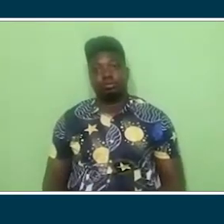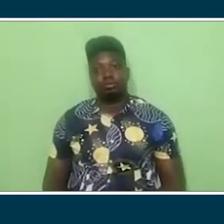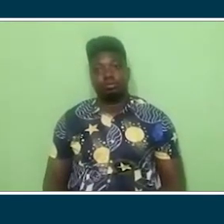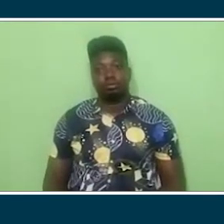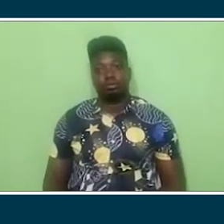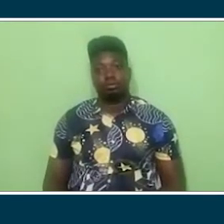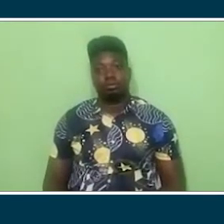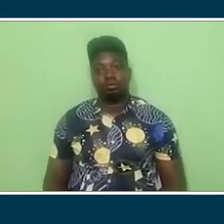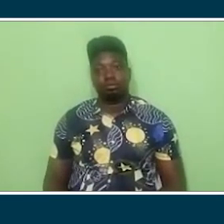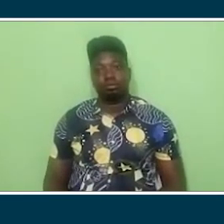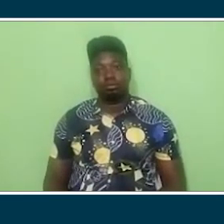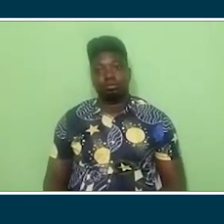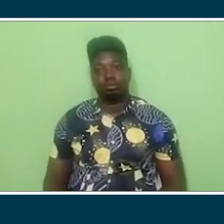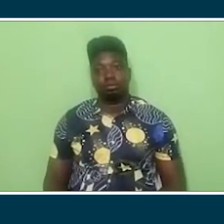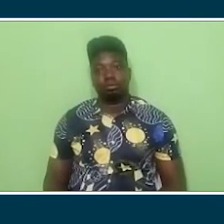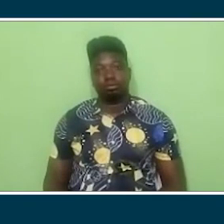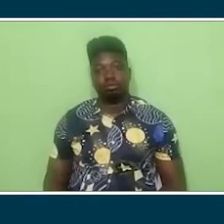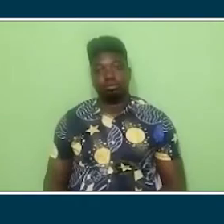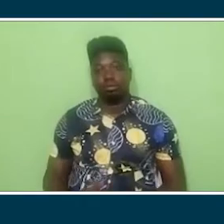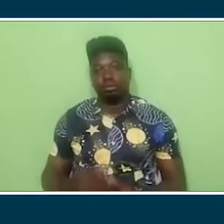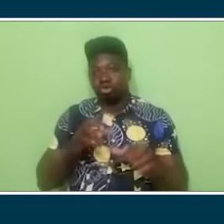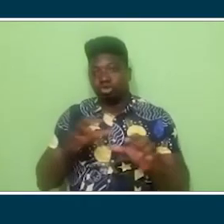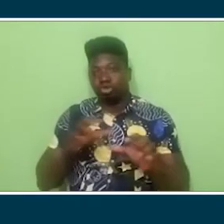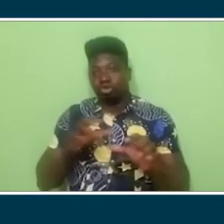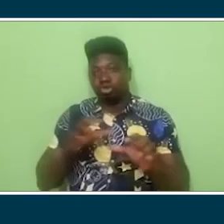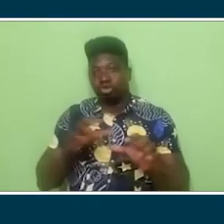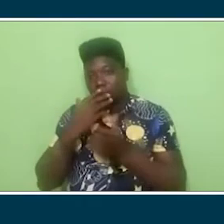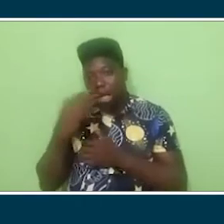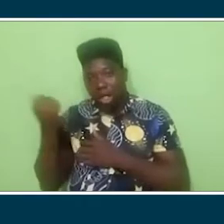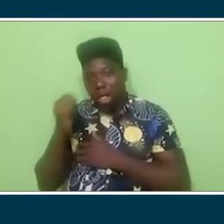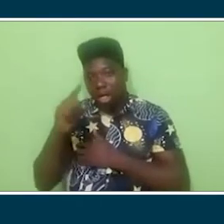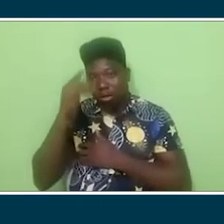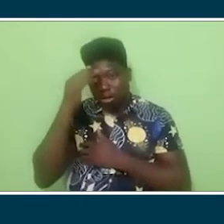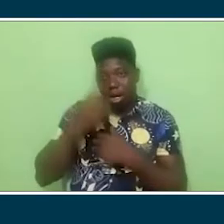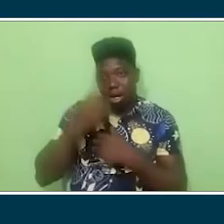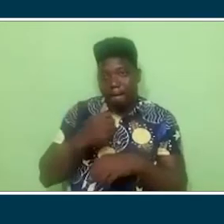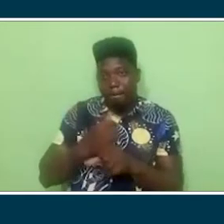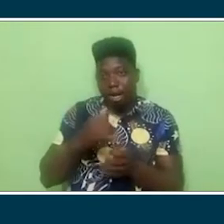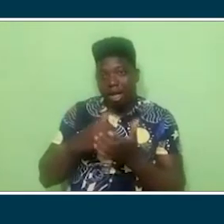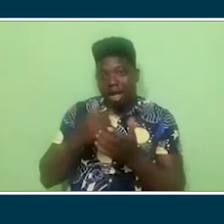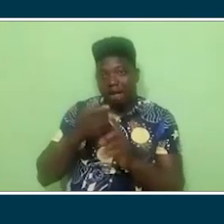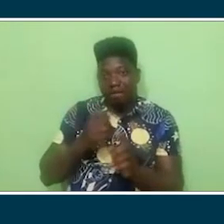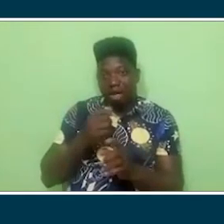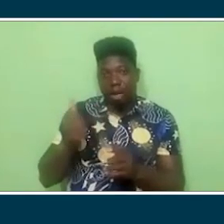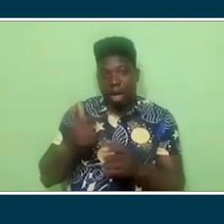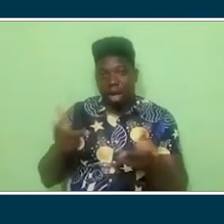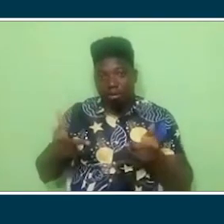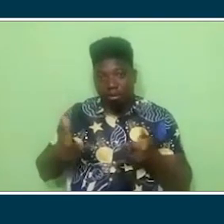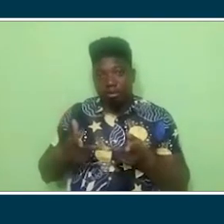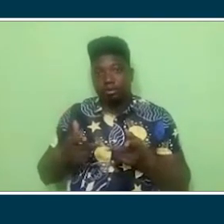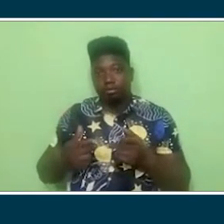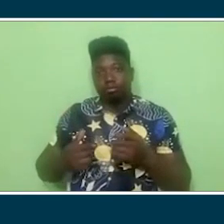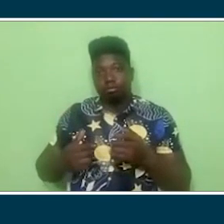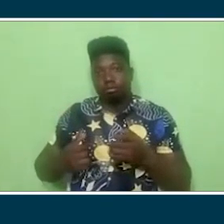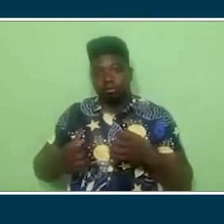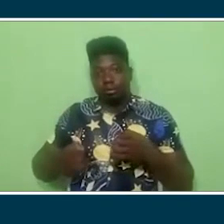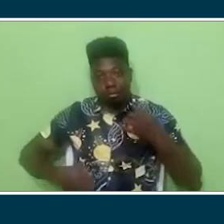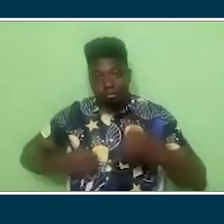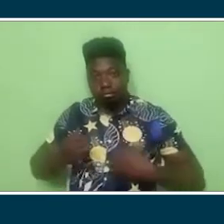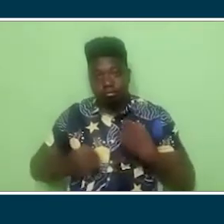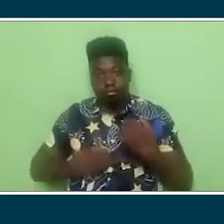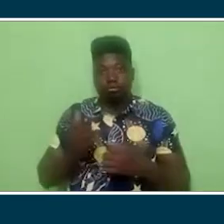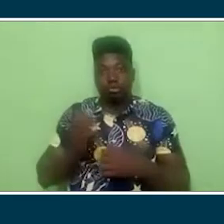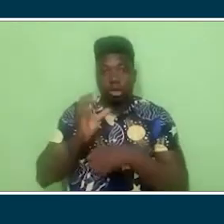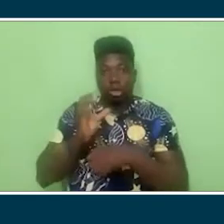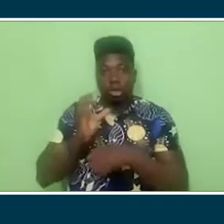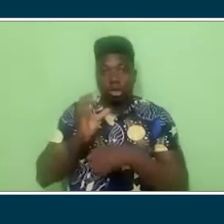We're trying to do something better, we're trying to make something right from a place of emotional and cultural immaturity, of like not understanding